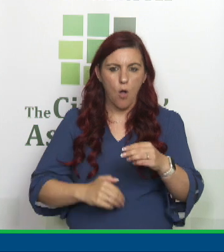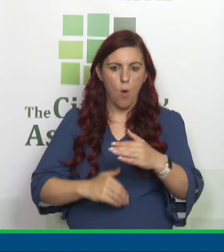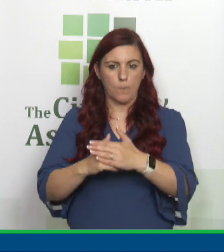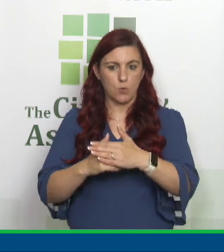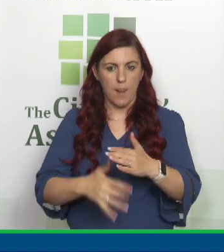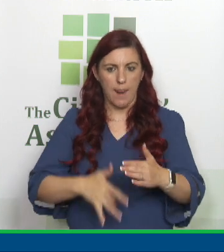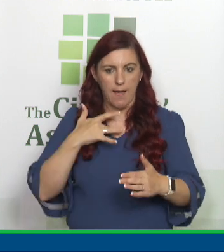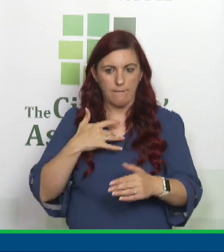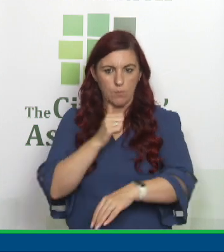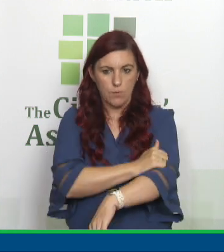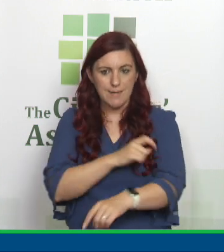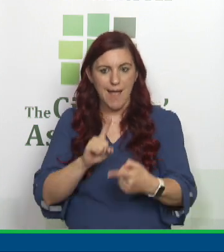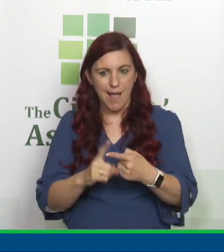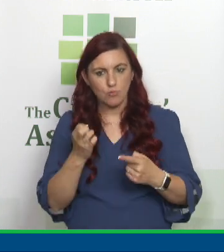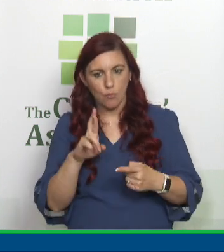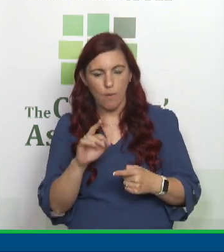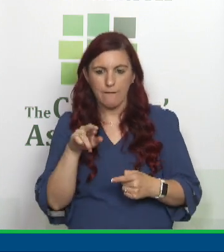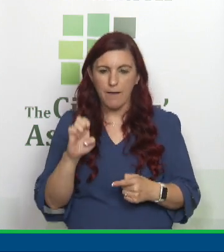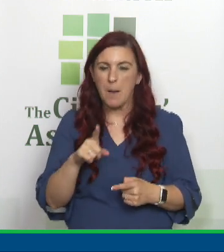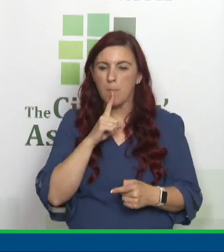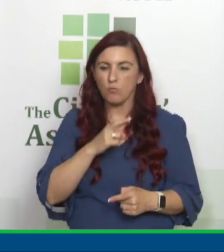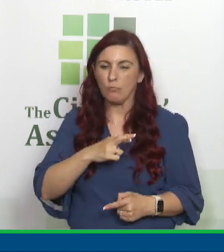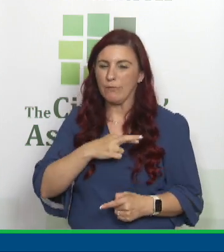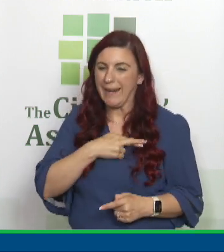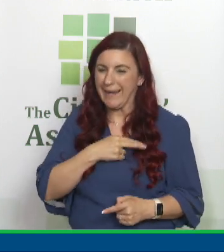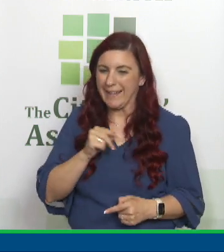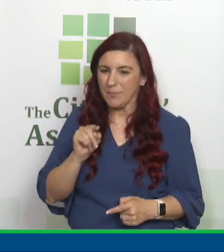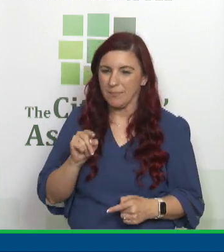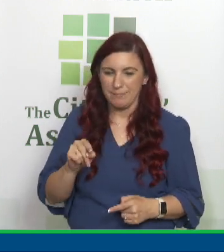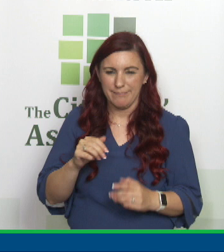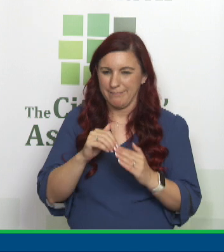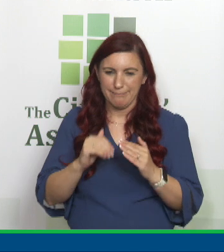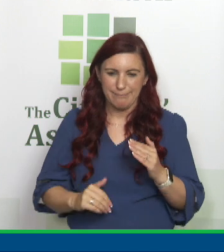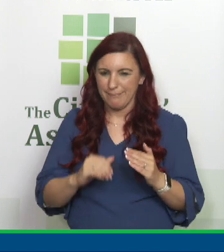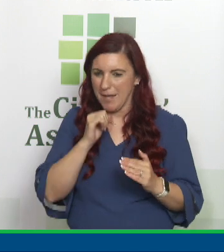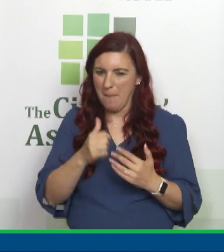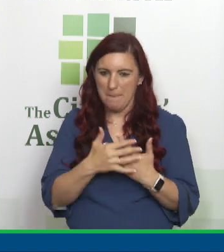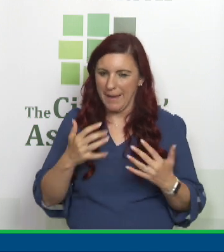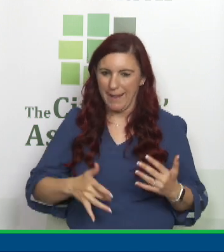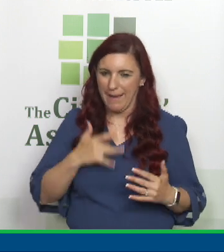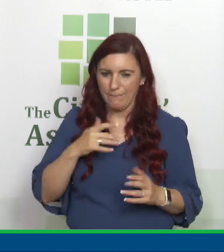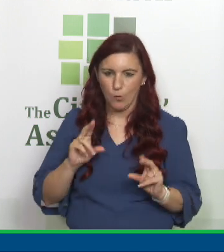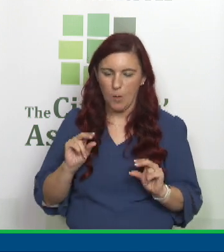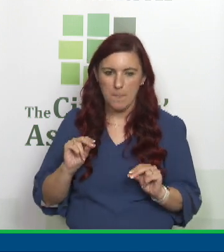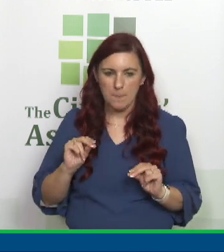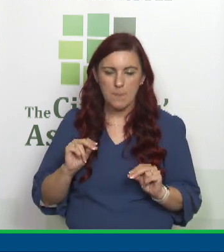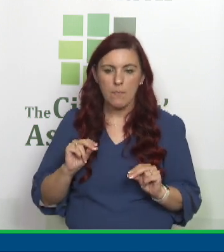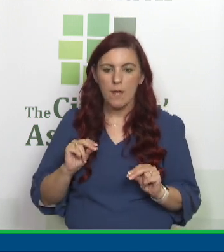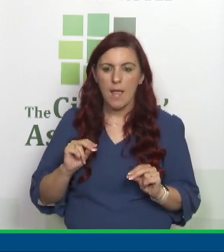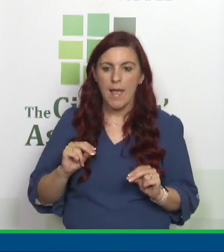imprisonment and or a fine. However, the reality is sentences are far less than this. If the amount of drugs seized